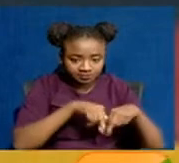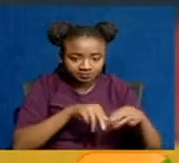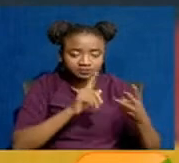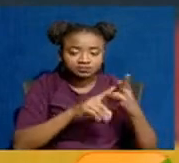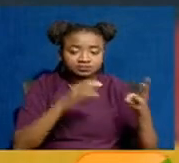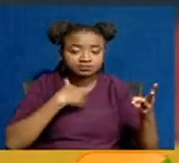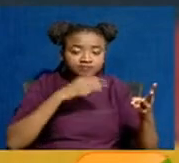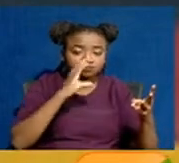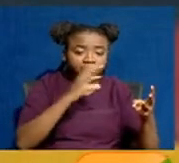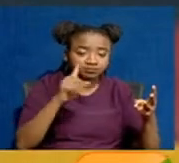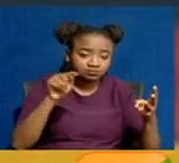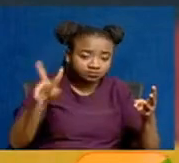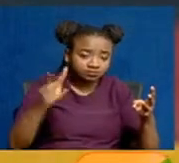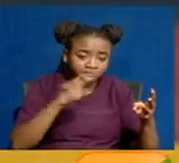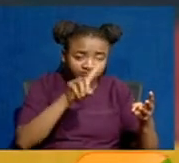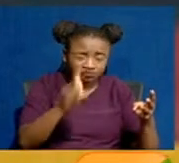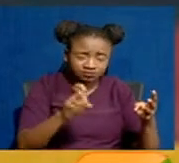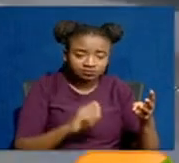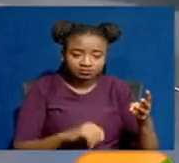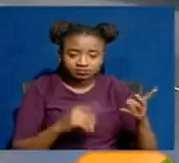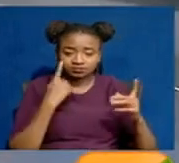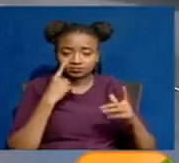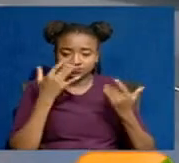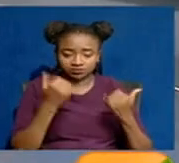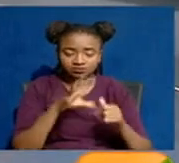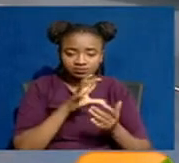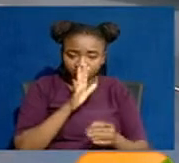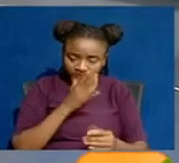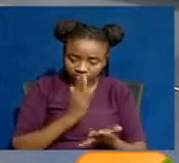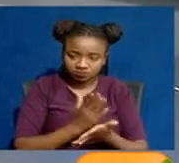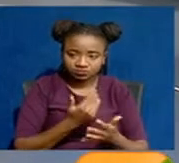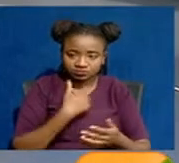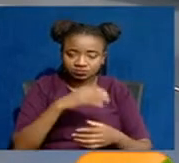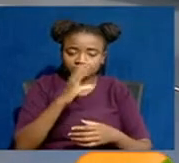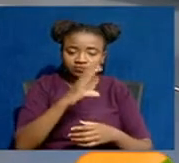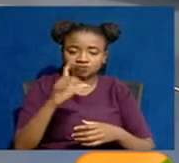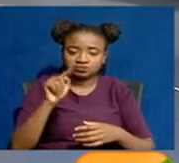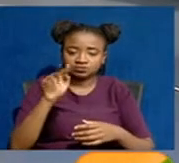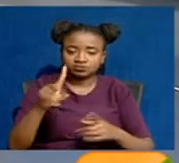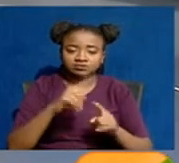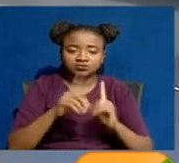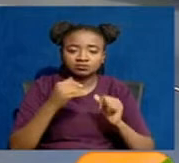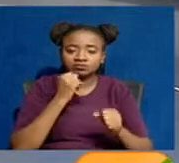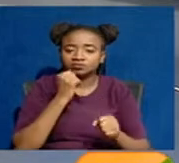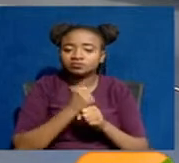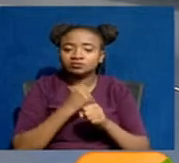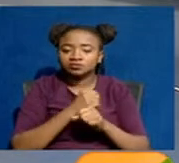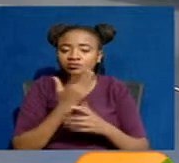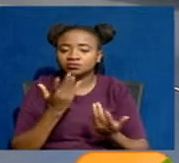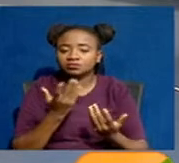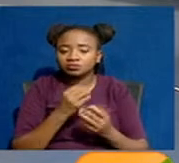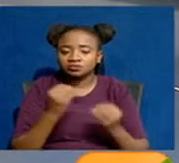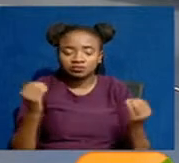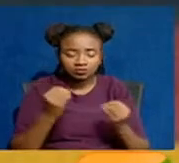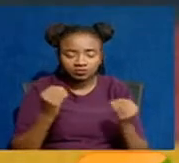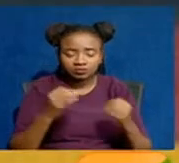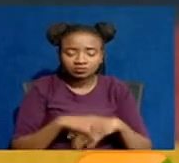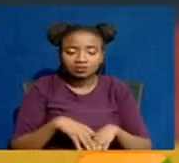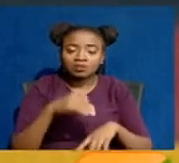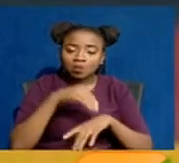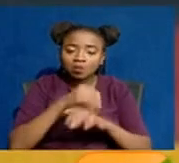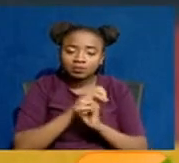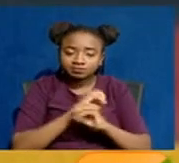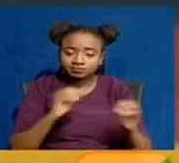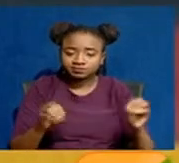We saw that in this particular instance, there were surveillance cameras, but they were not active. They're supposed to be active because we need to